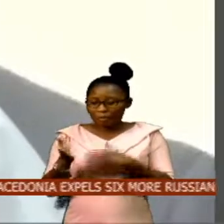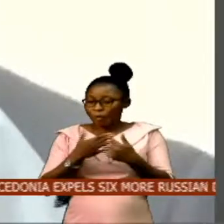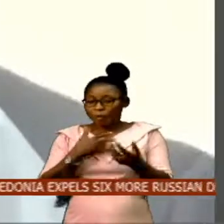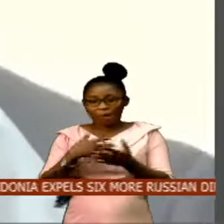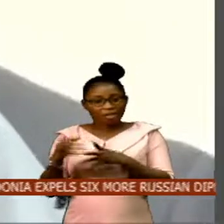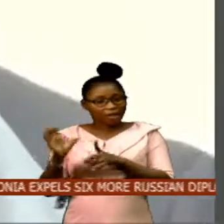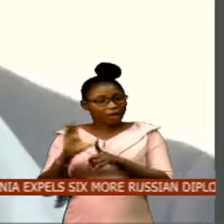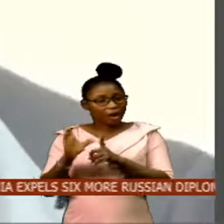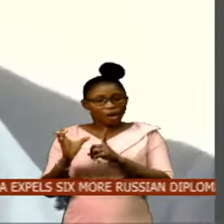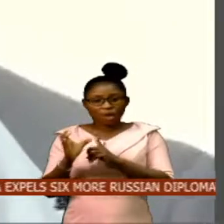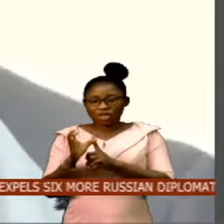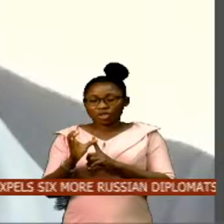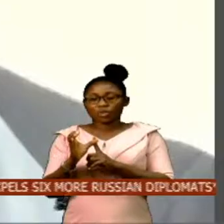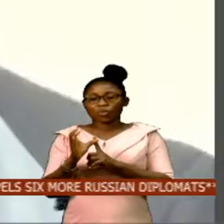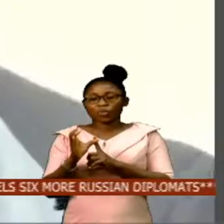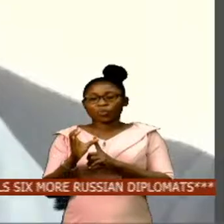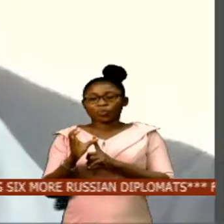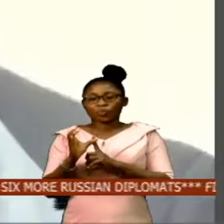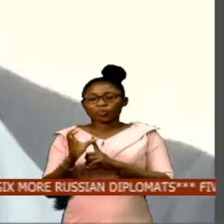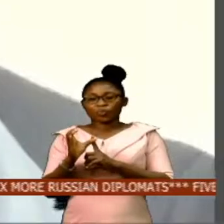whatever condition.